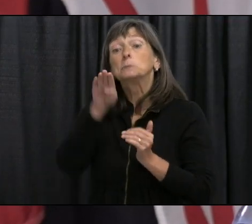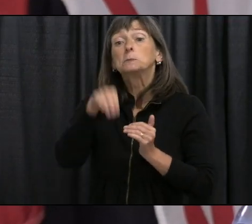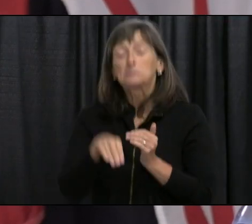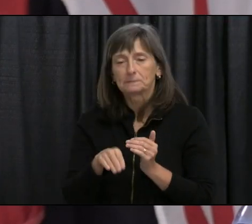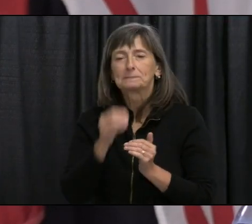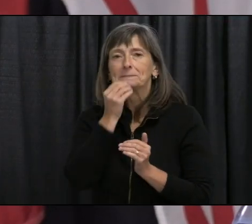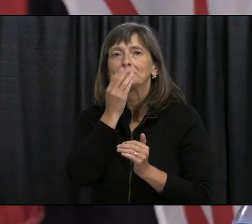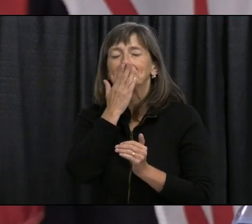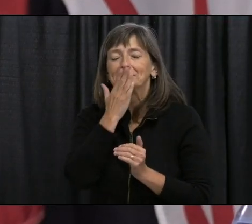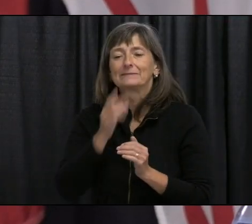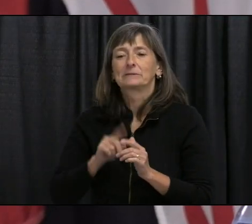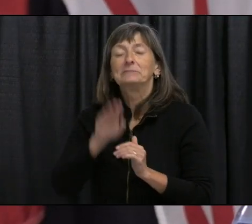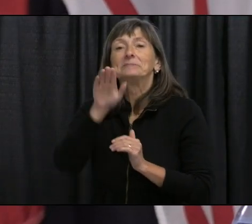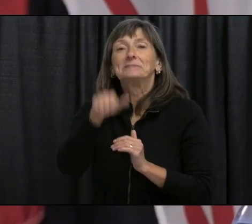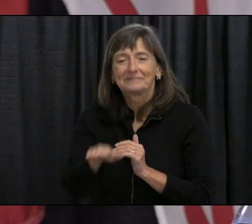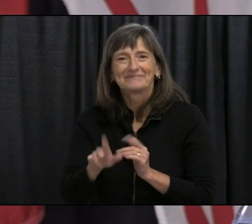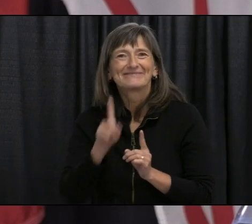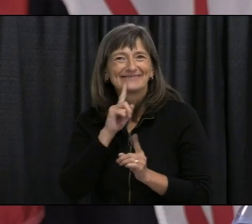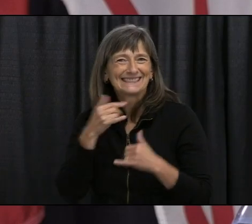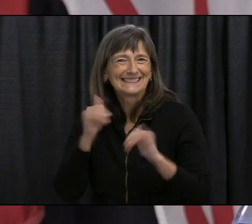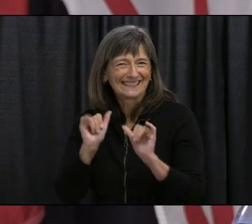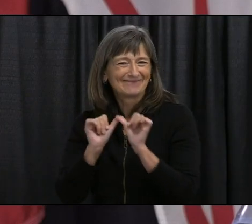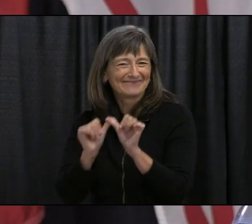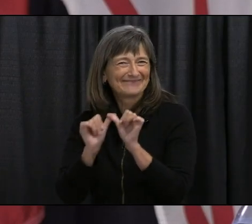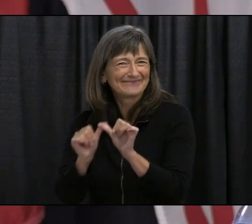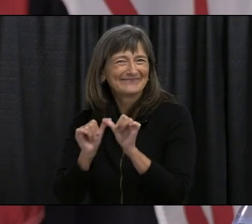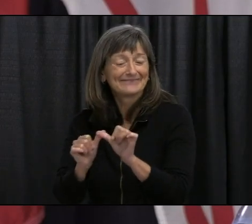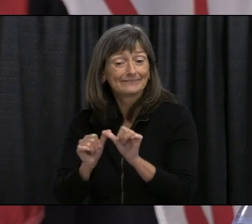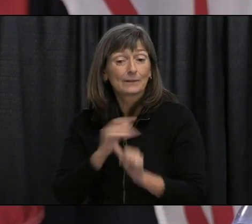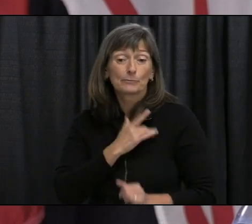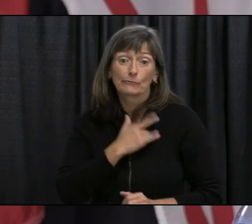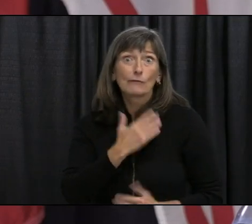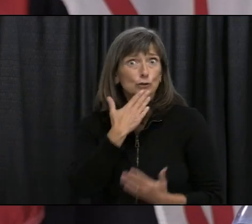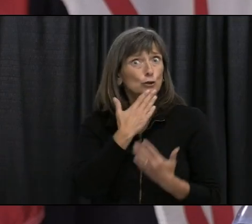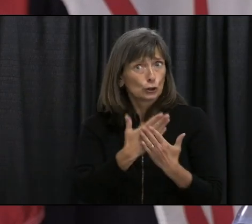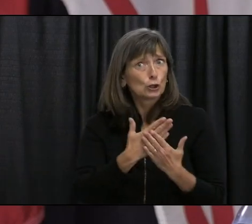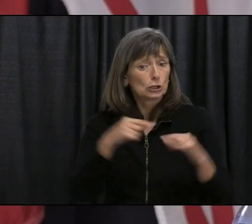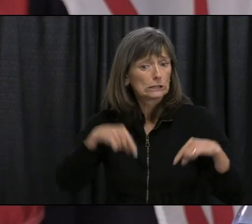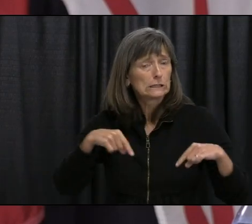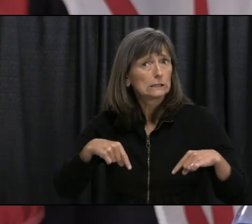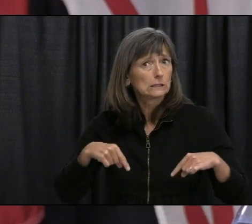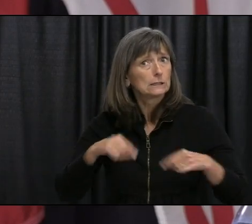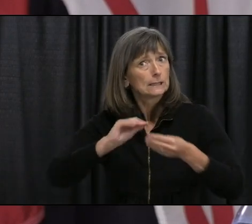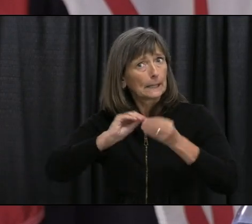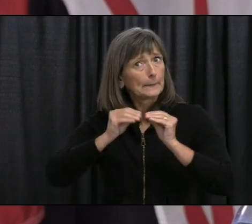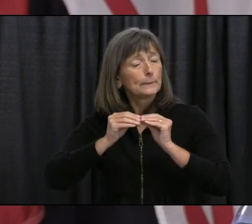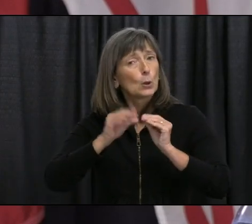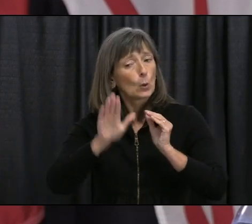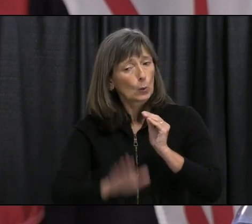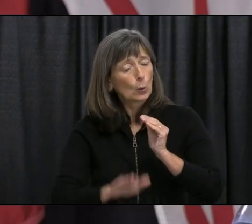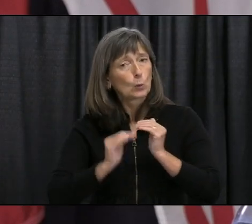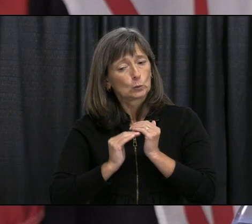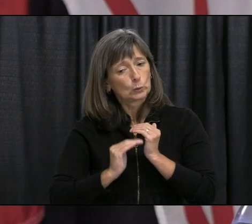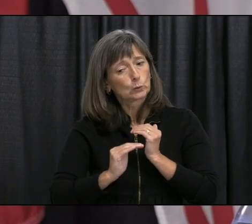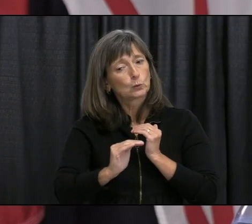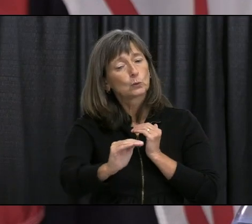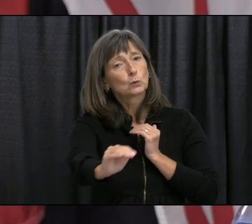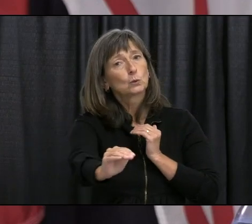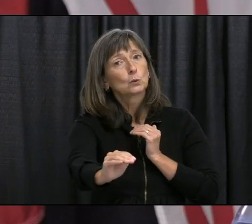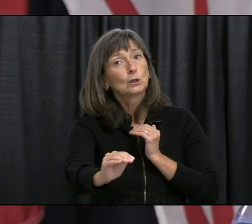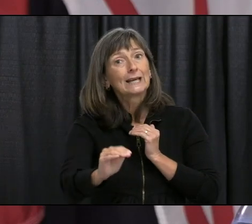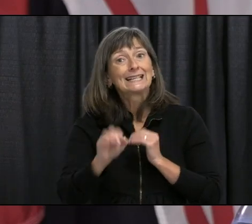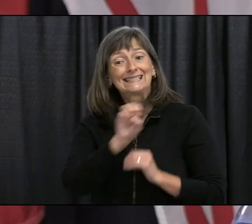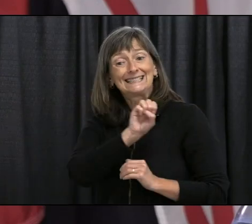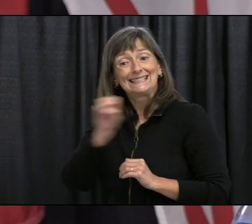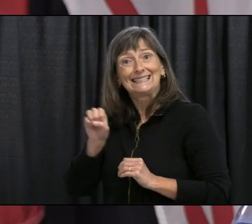has done very well over the course of the pandemic. The numbers have remained low, and the Atlantic